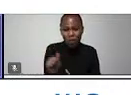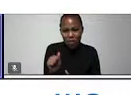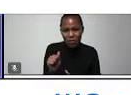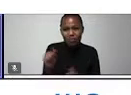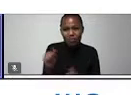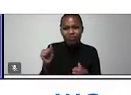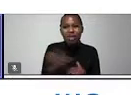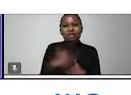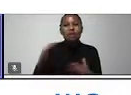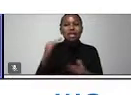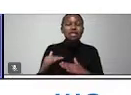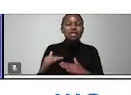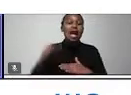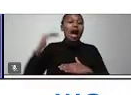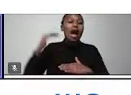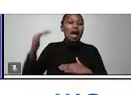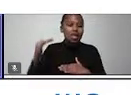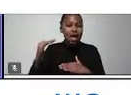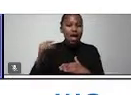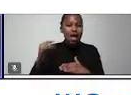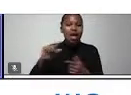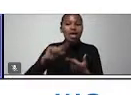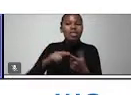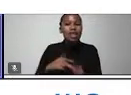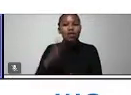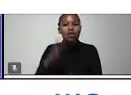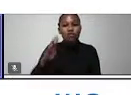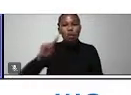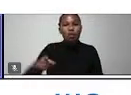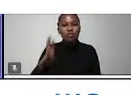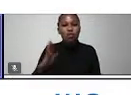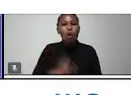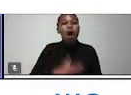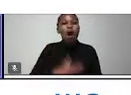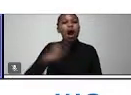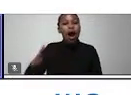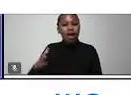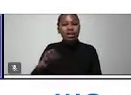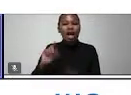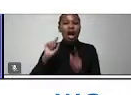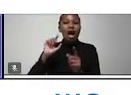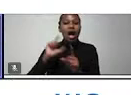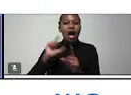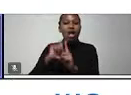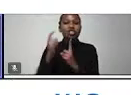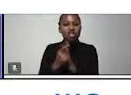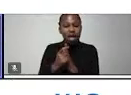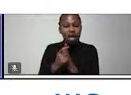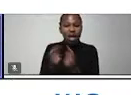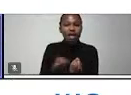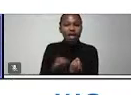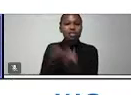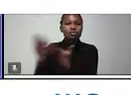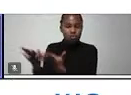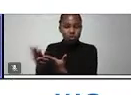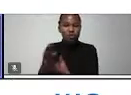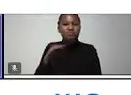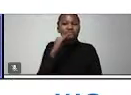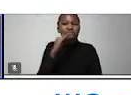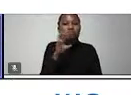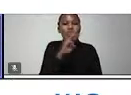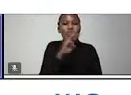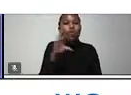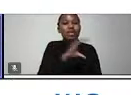higher than the 4.4% actually of agricultural exports from South Africa in general, meaning that the Western Cape will be the